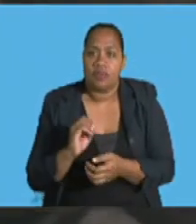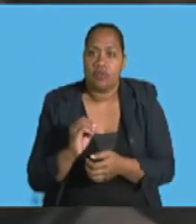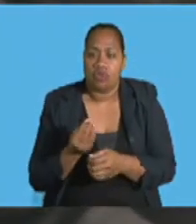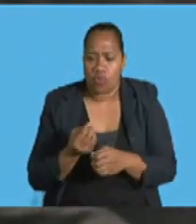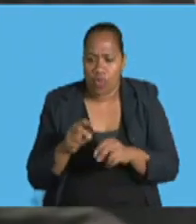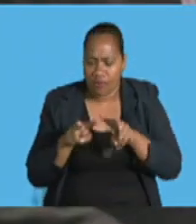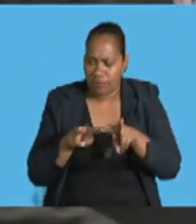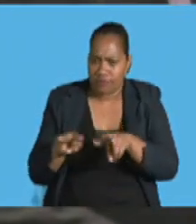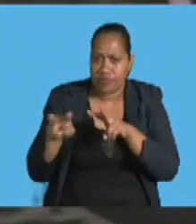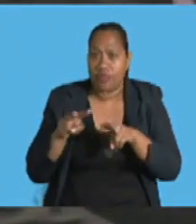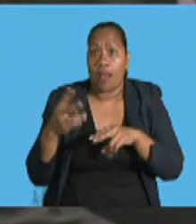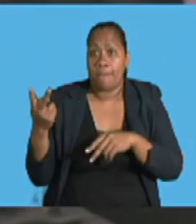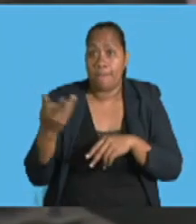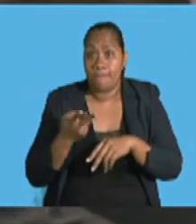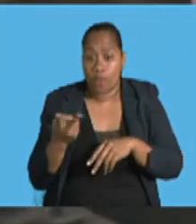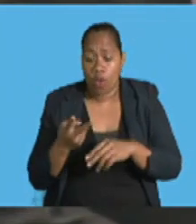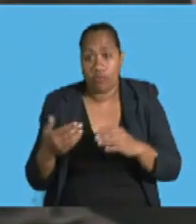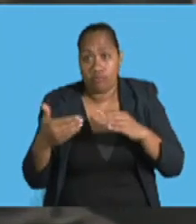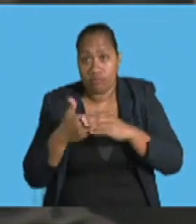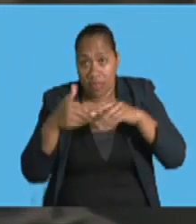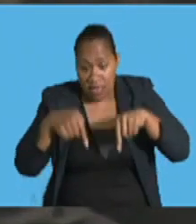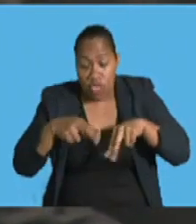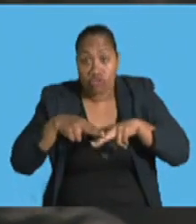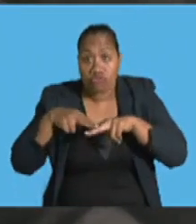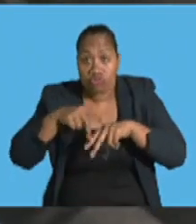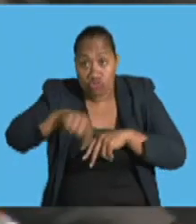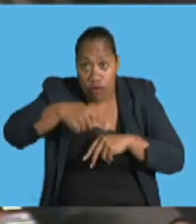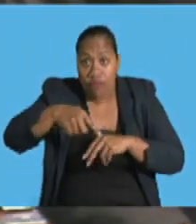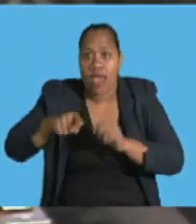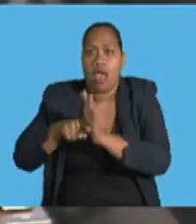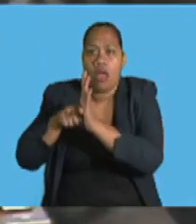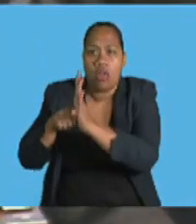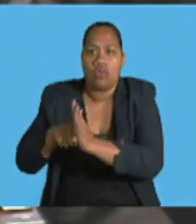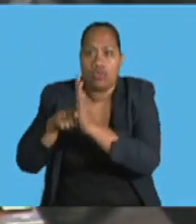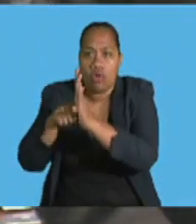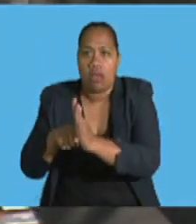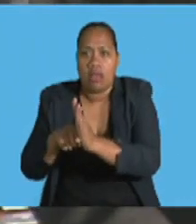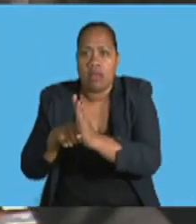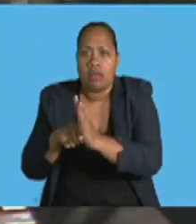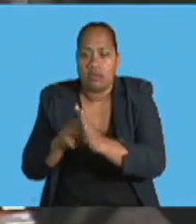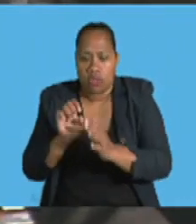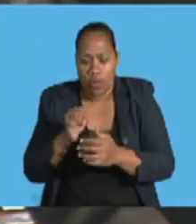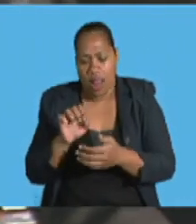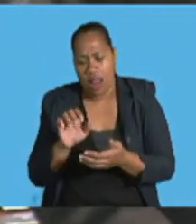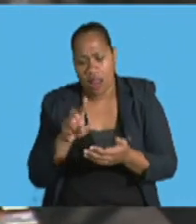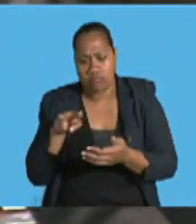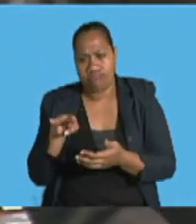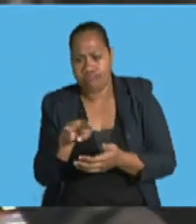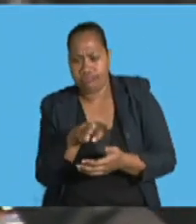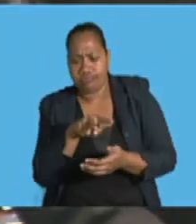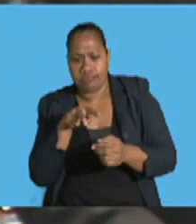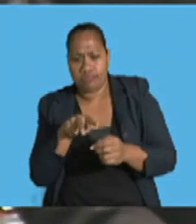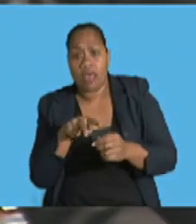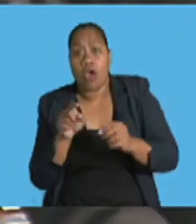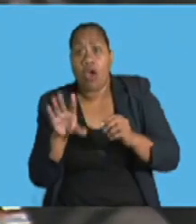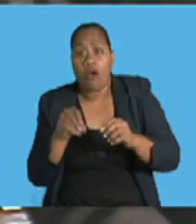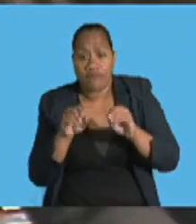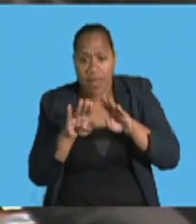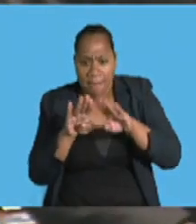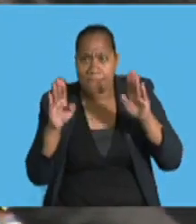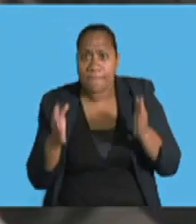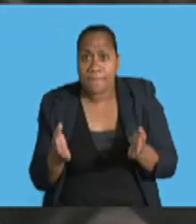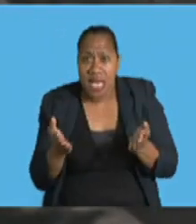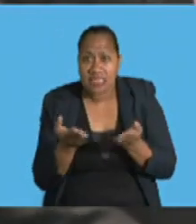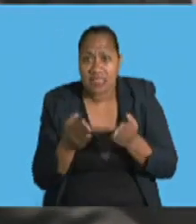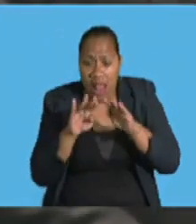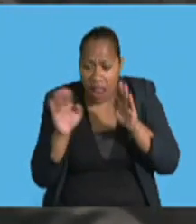Suva and Lautoka, further extending the scanning of parcels at the postal agencies, and